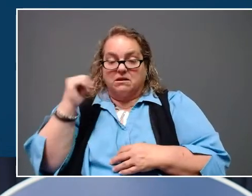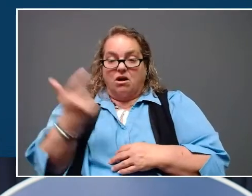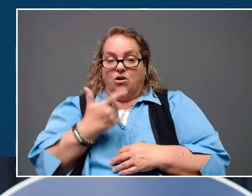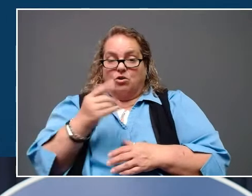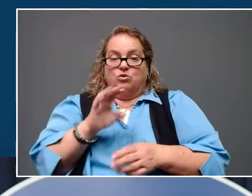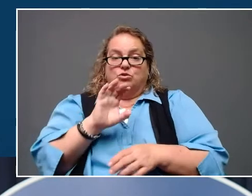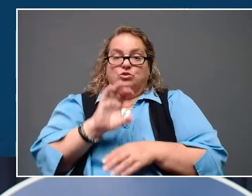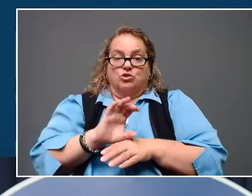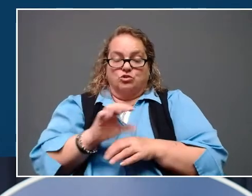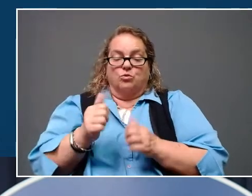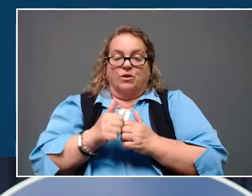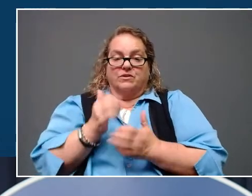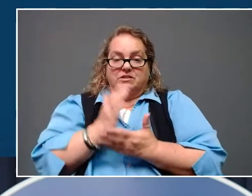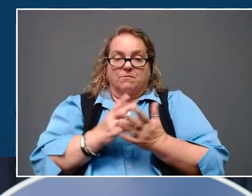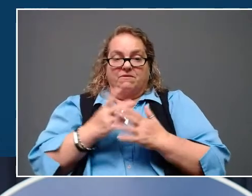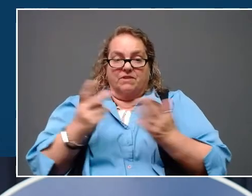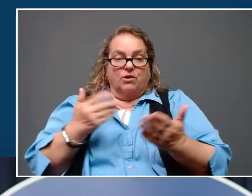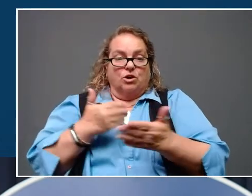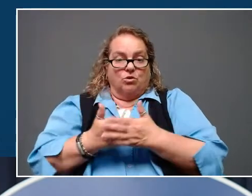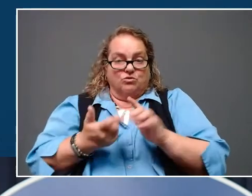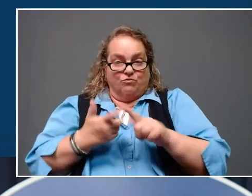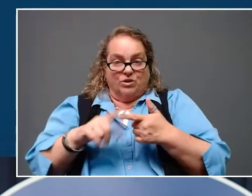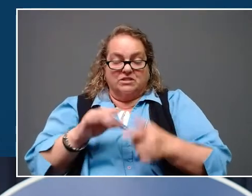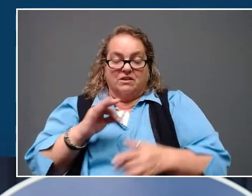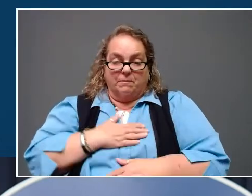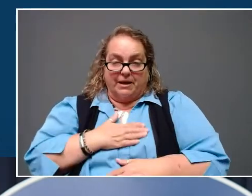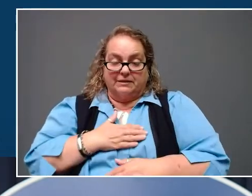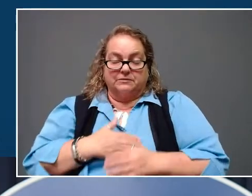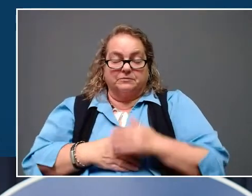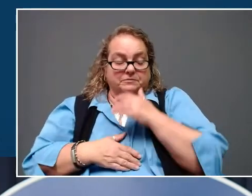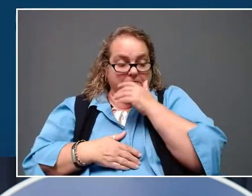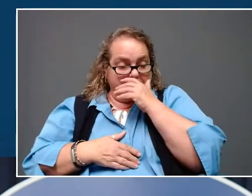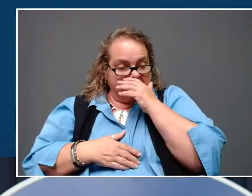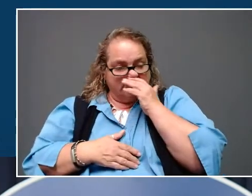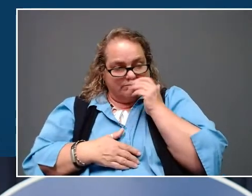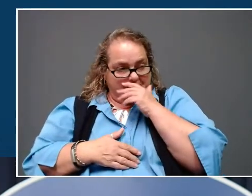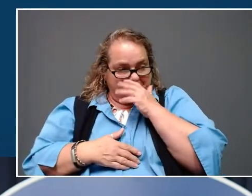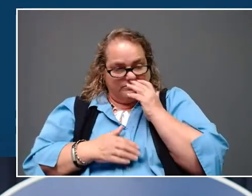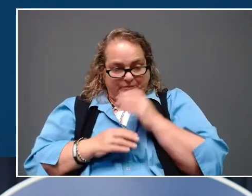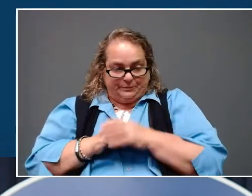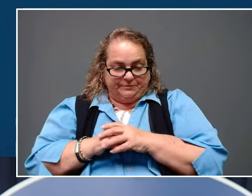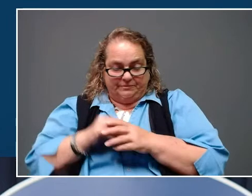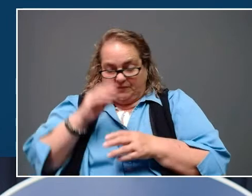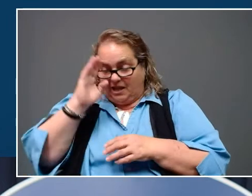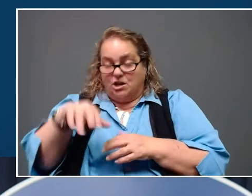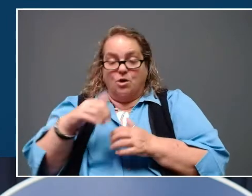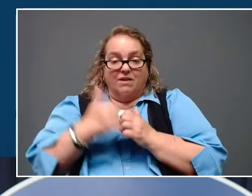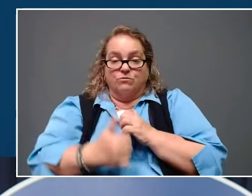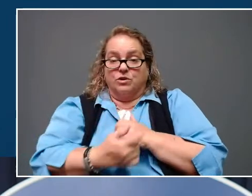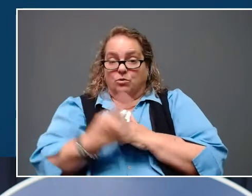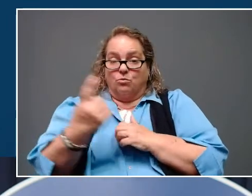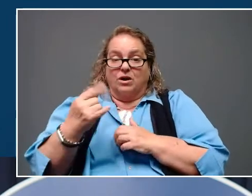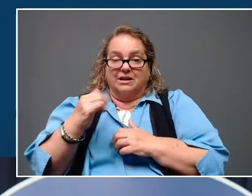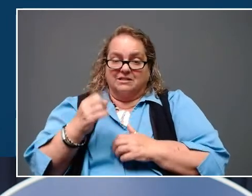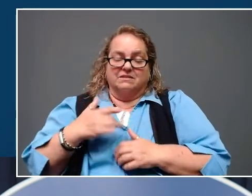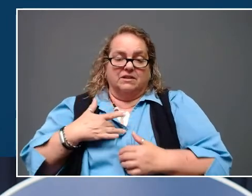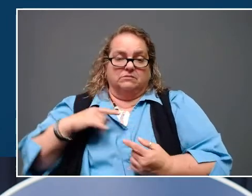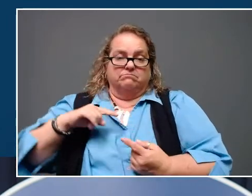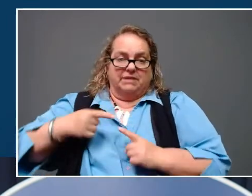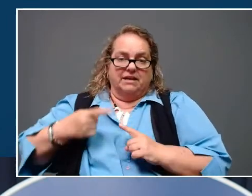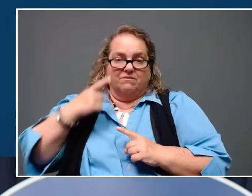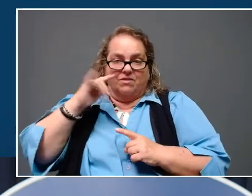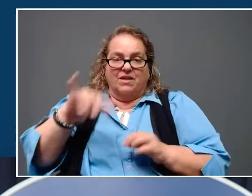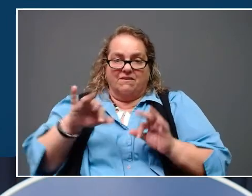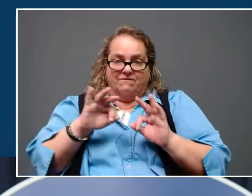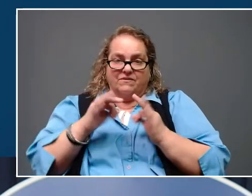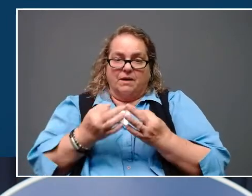close friends of mine. I know that everybody is hurting for that family, but is